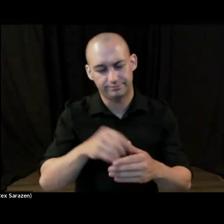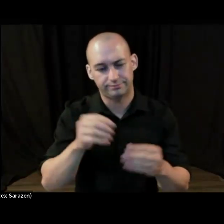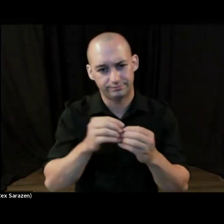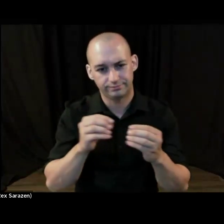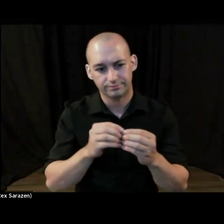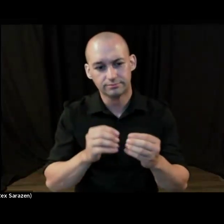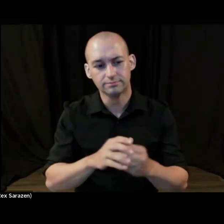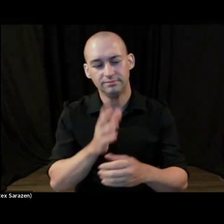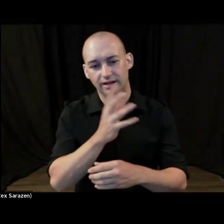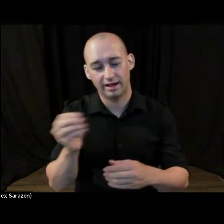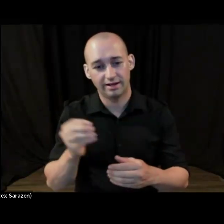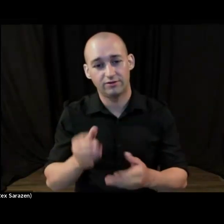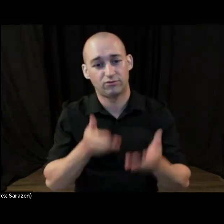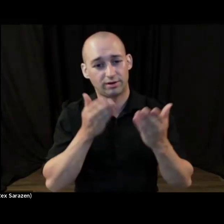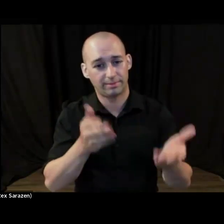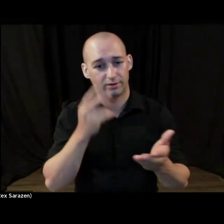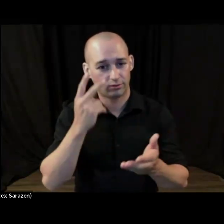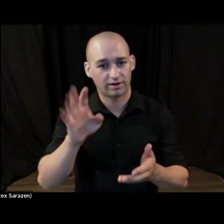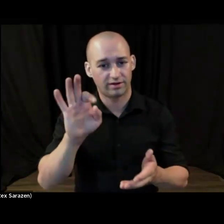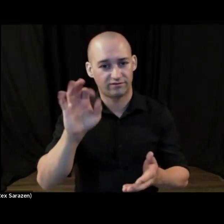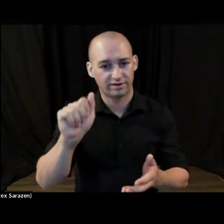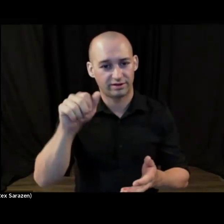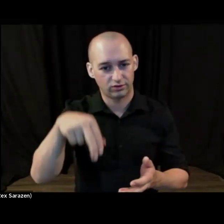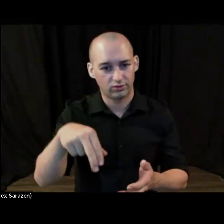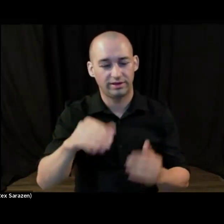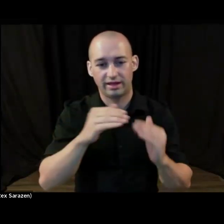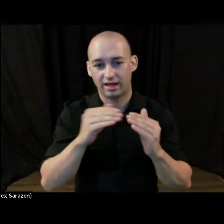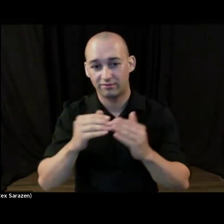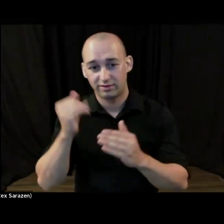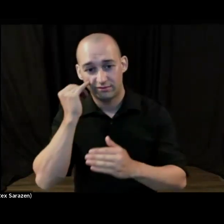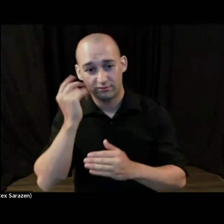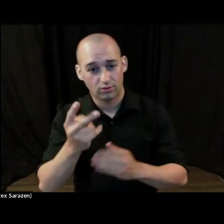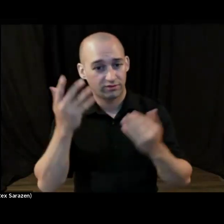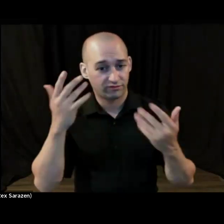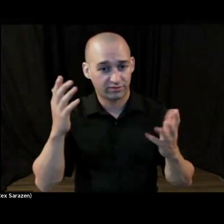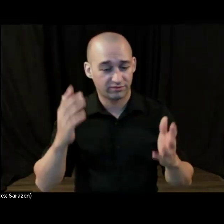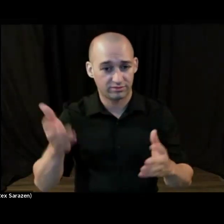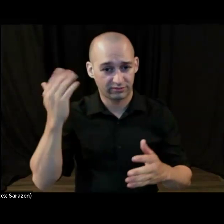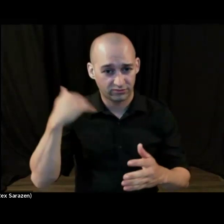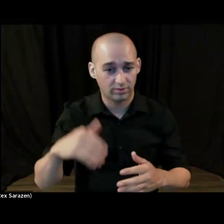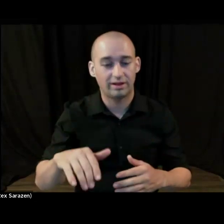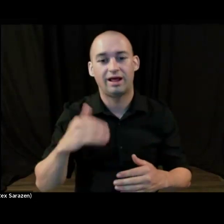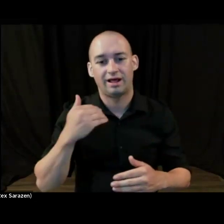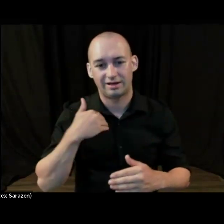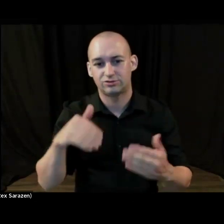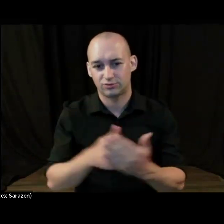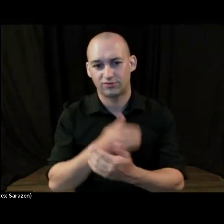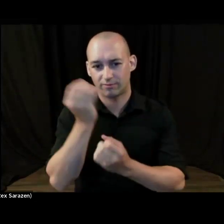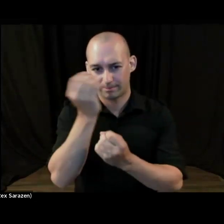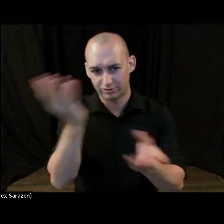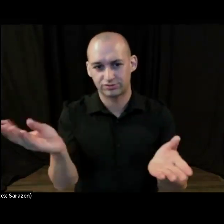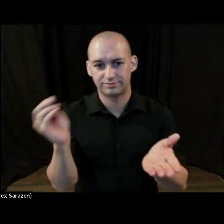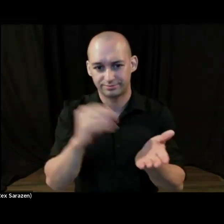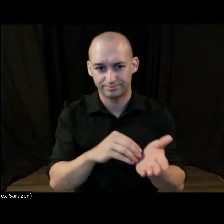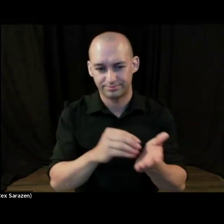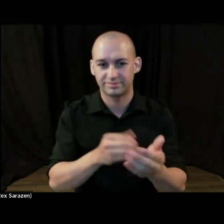highly recommend looking at the FAQs, even if you have looked at them before, because it has been updated as of the end of last